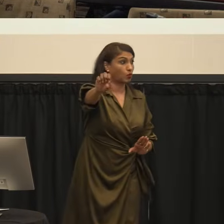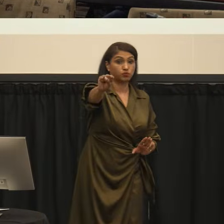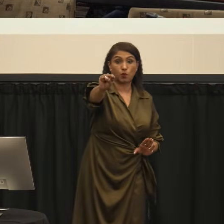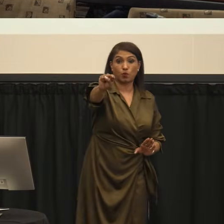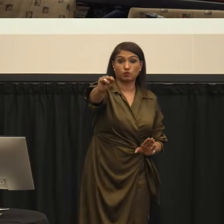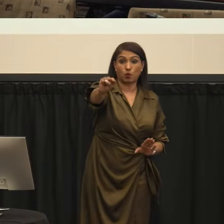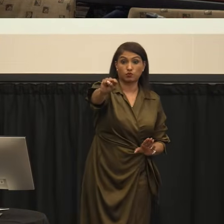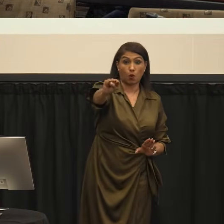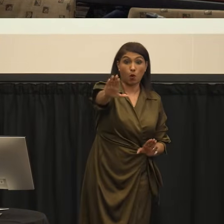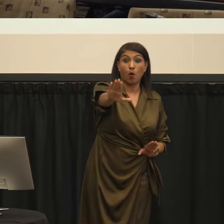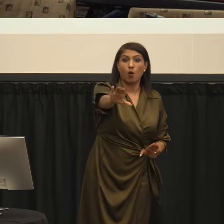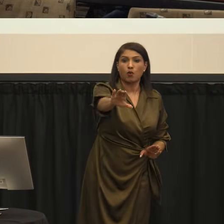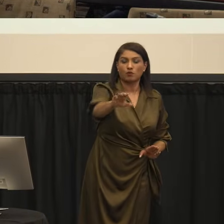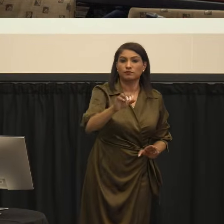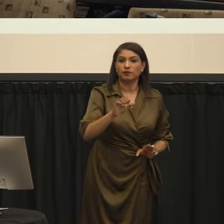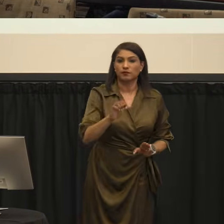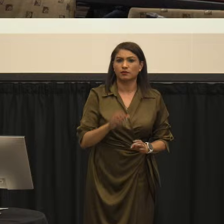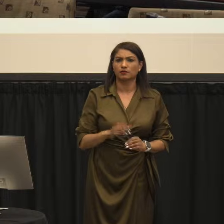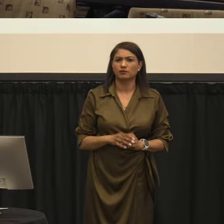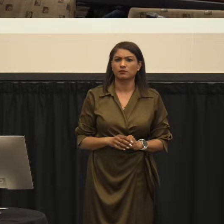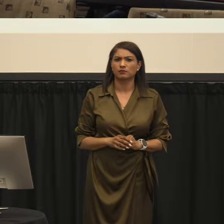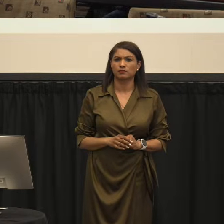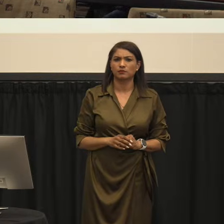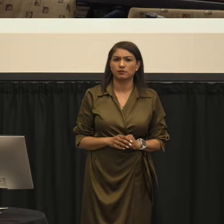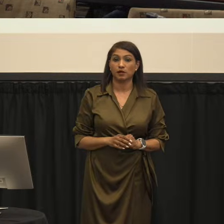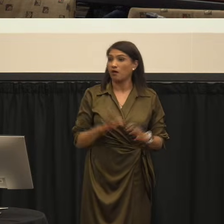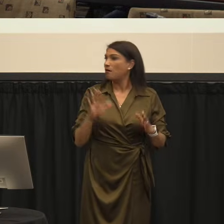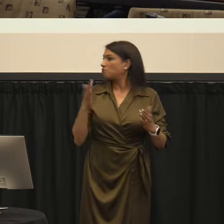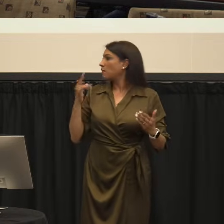Are we taking any questions? Just hold on.